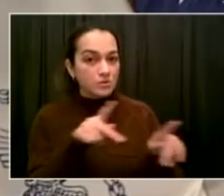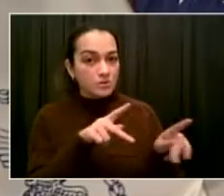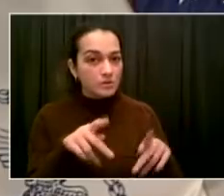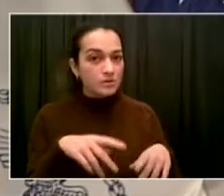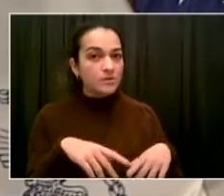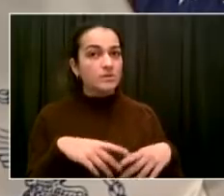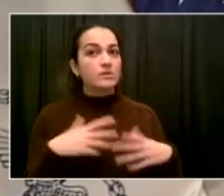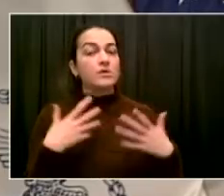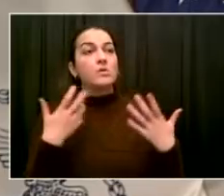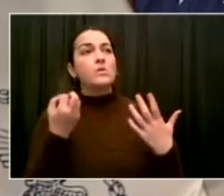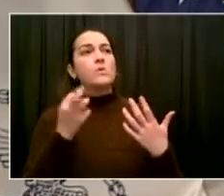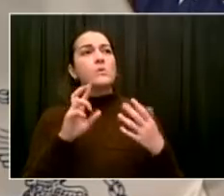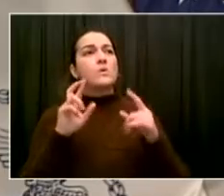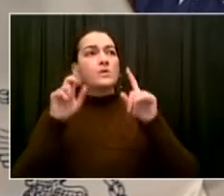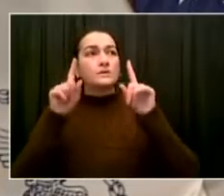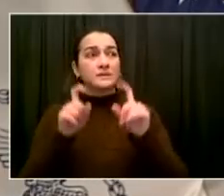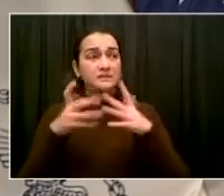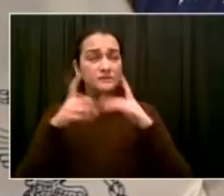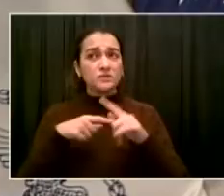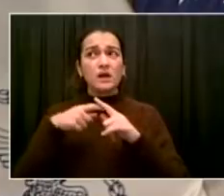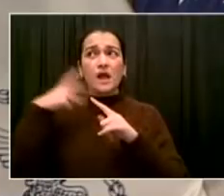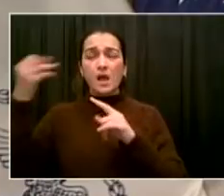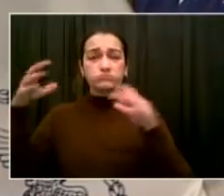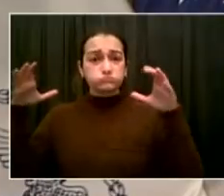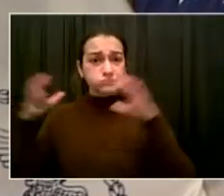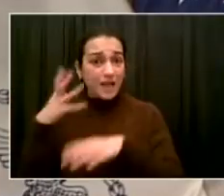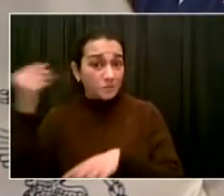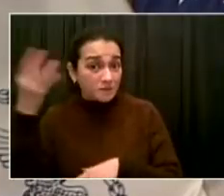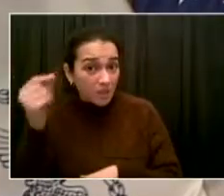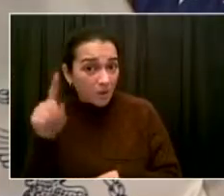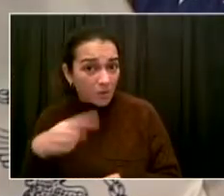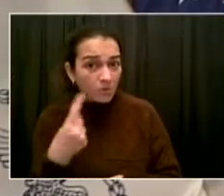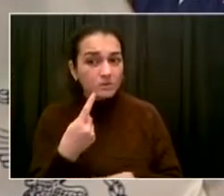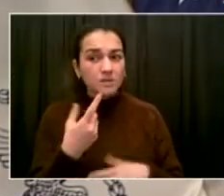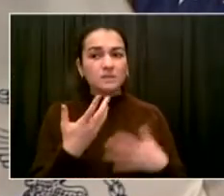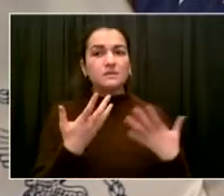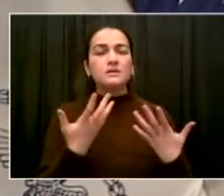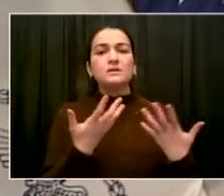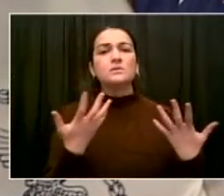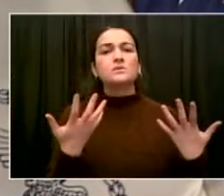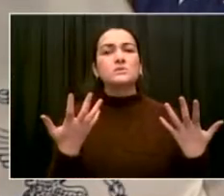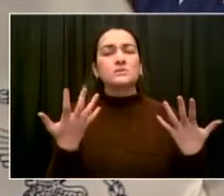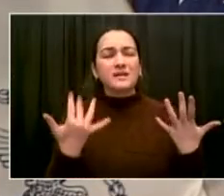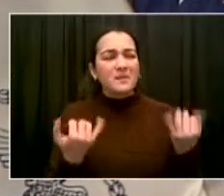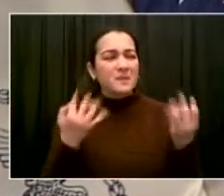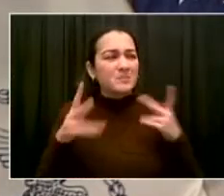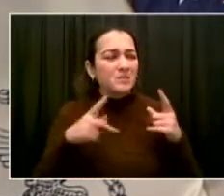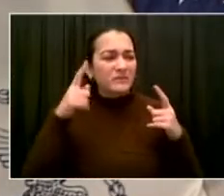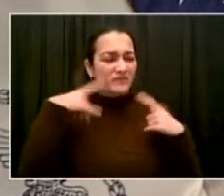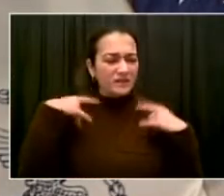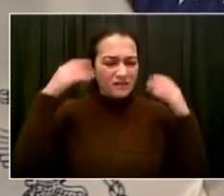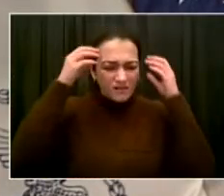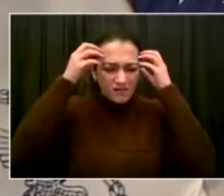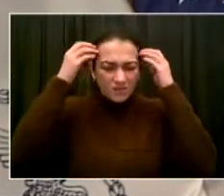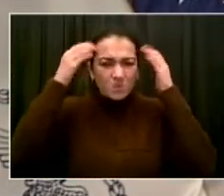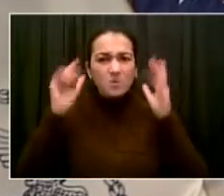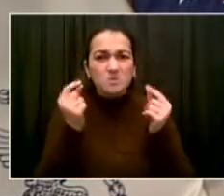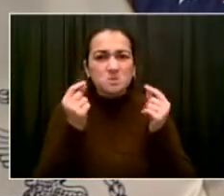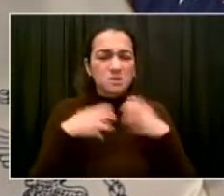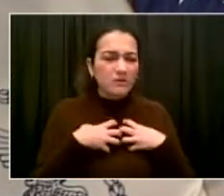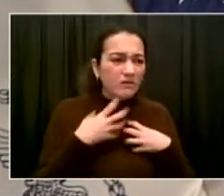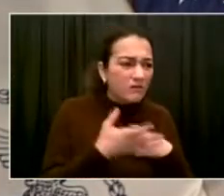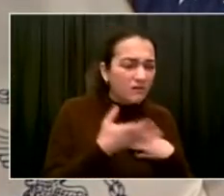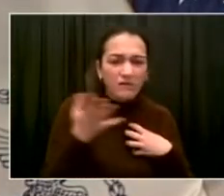is your advice to New Yorkers, especially so many that are trying to figure out whether or not they should travel, whether or not they should gather over the next couple of days?